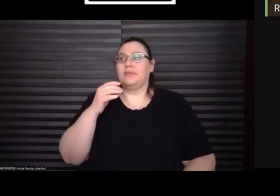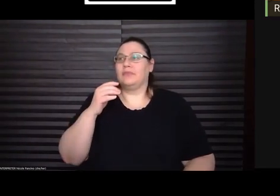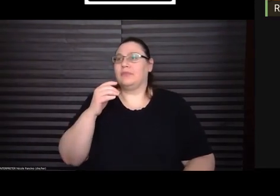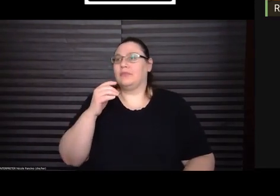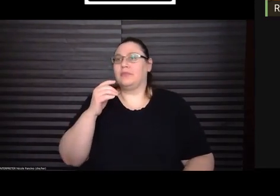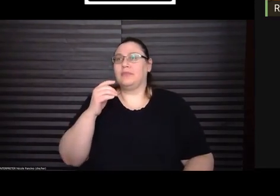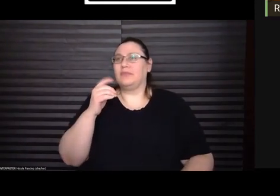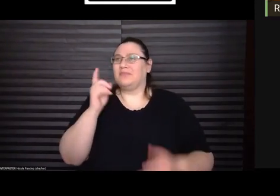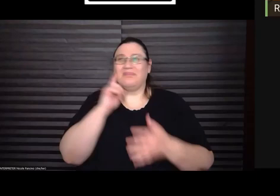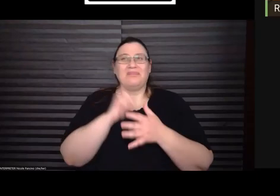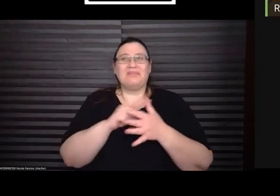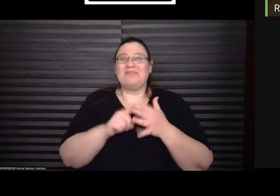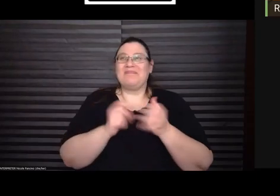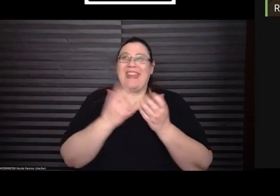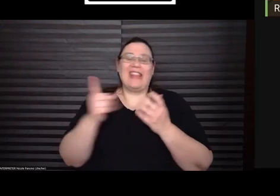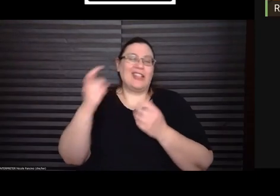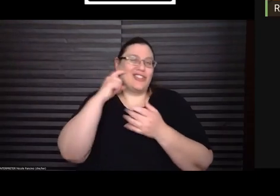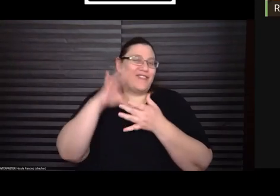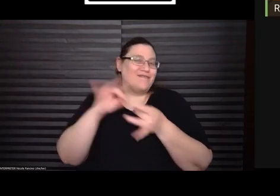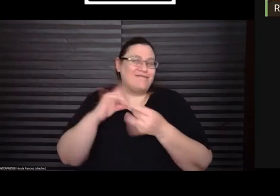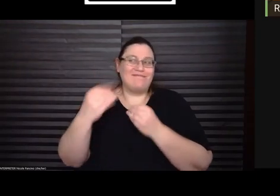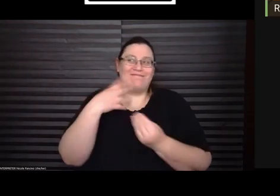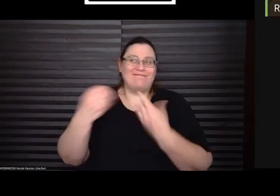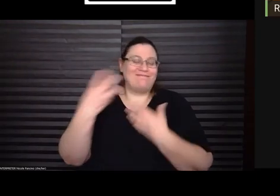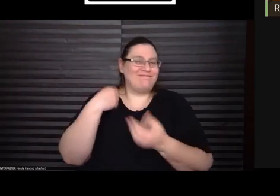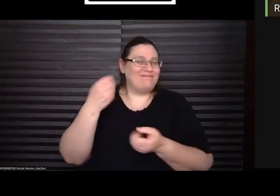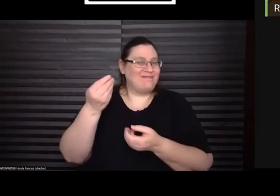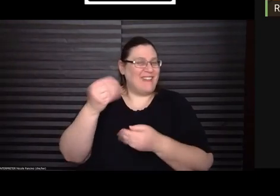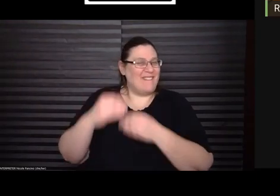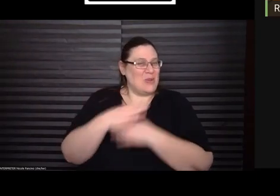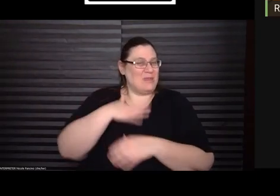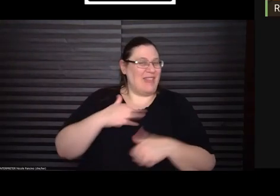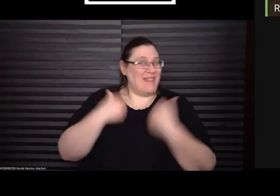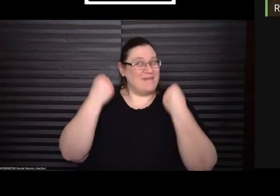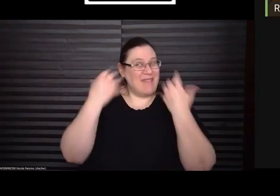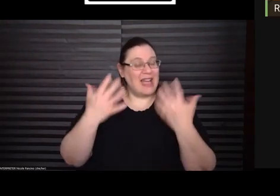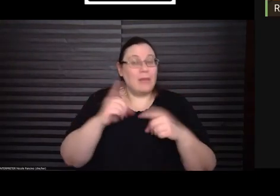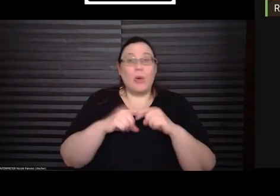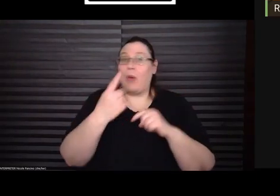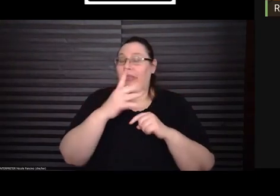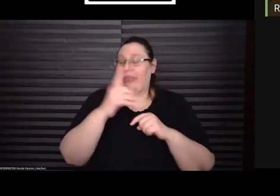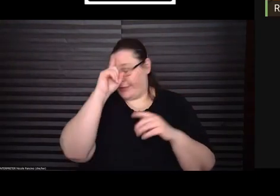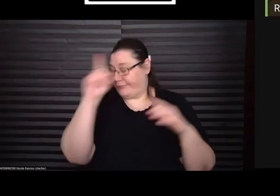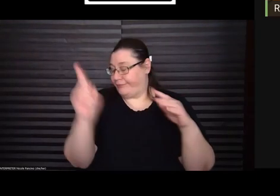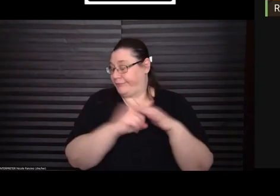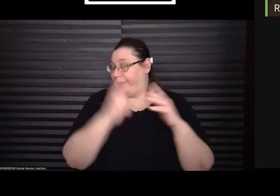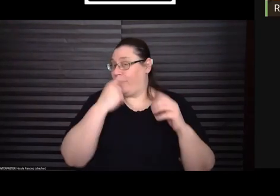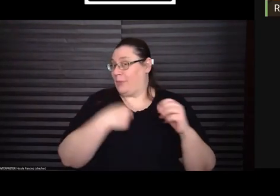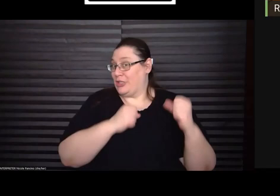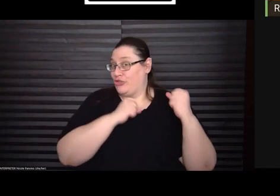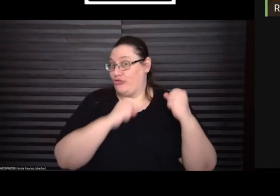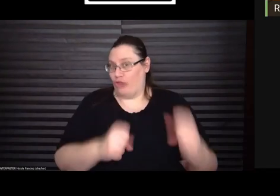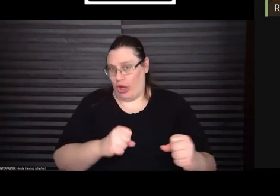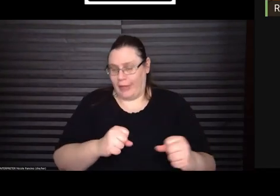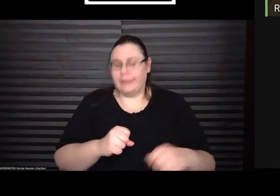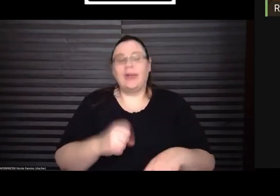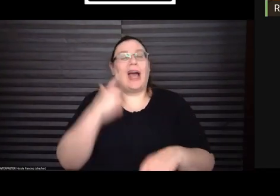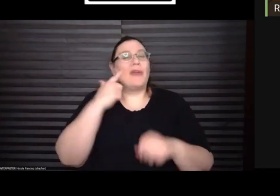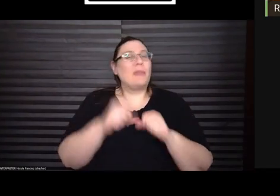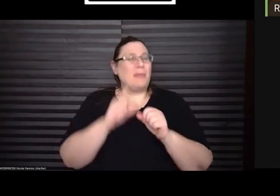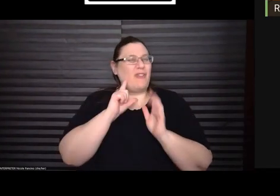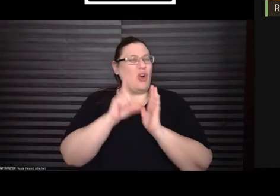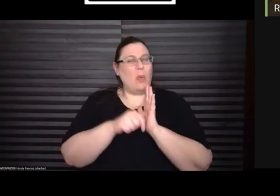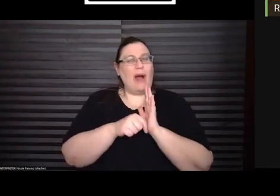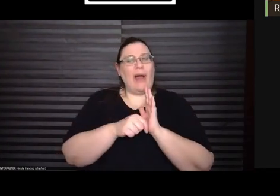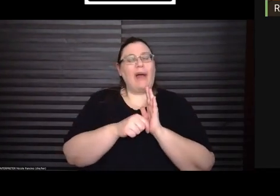I can think of lots of things she said that have been influential to me, but for some reason, the thing that really comes to mind is I remember